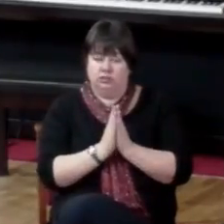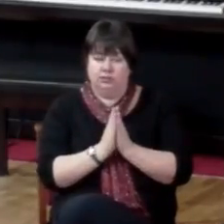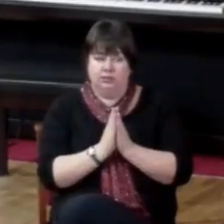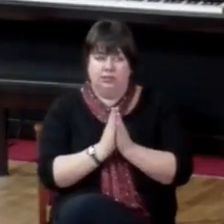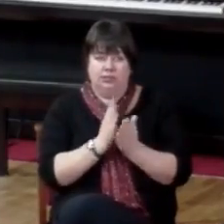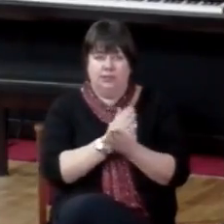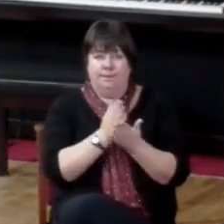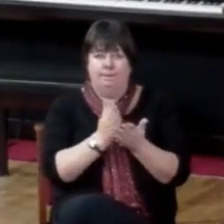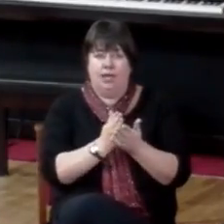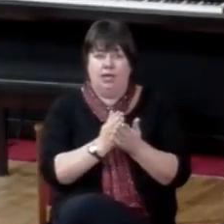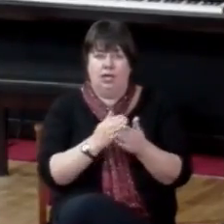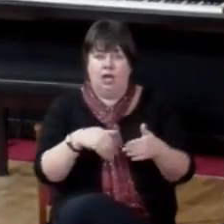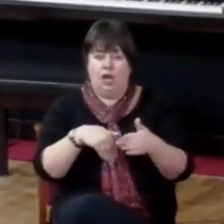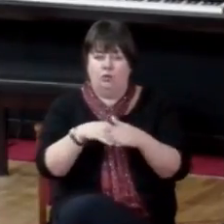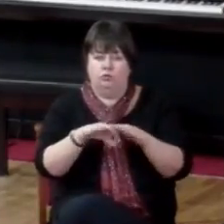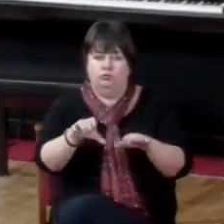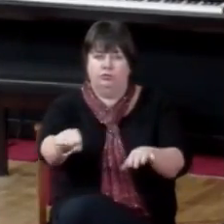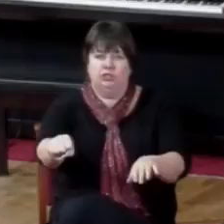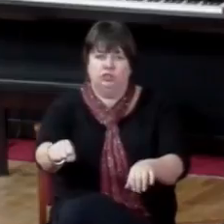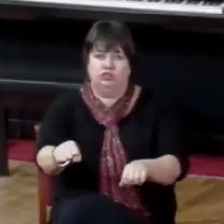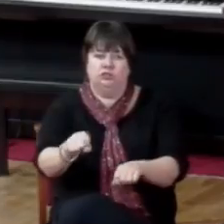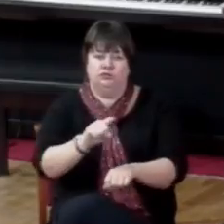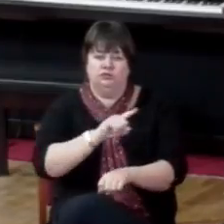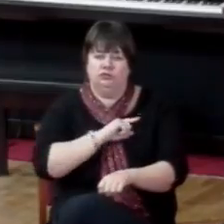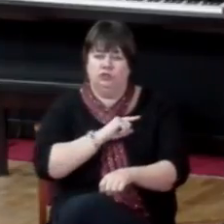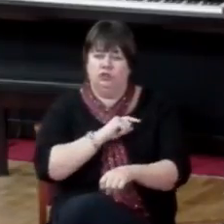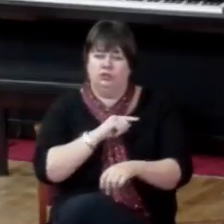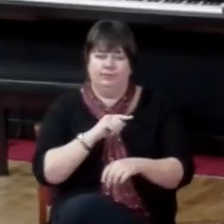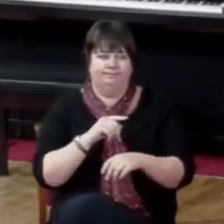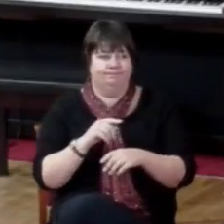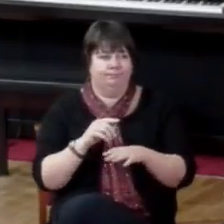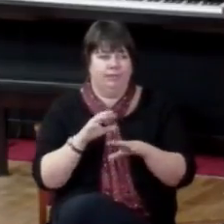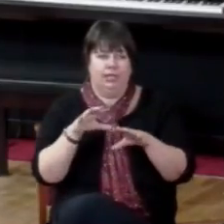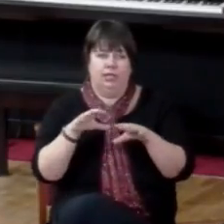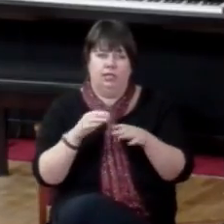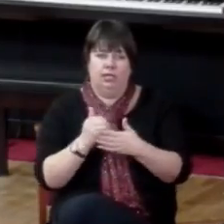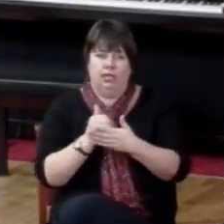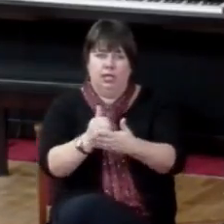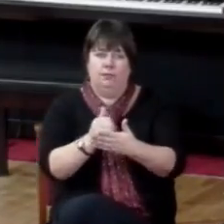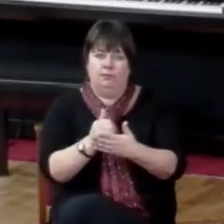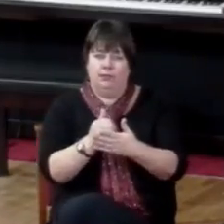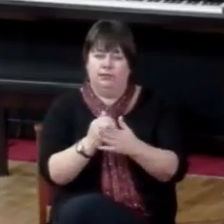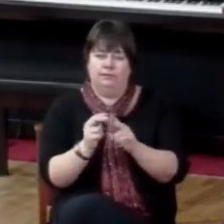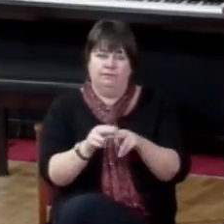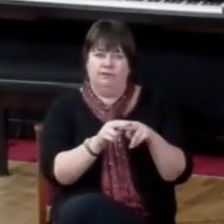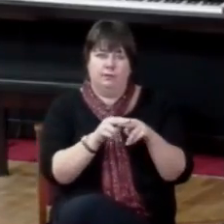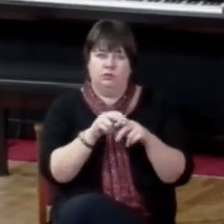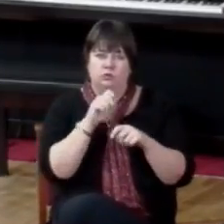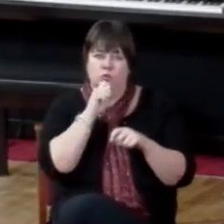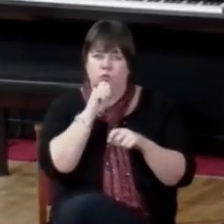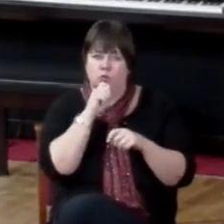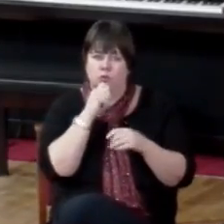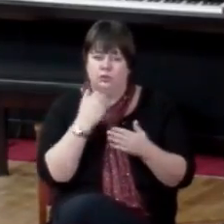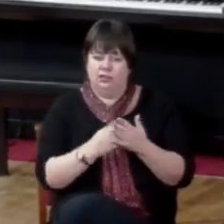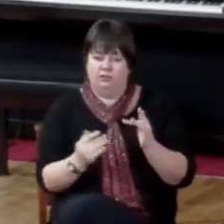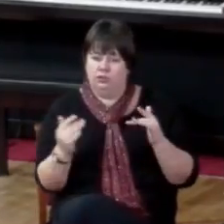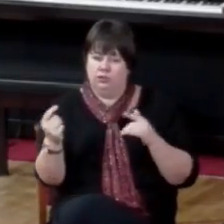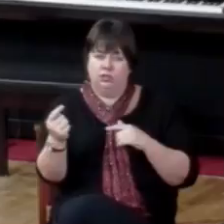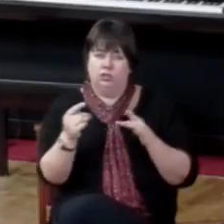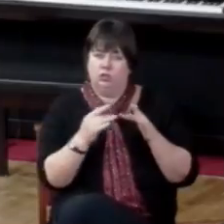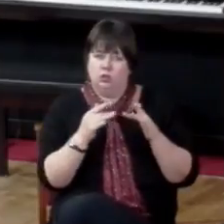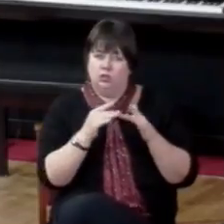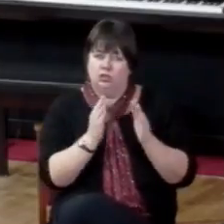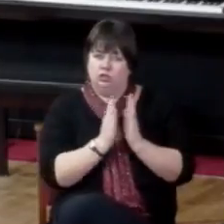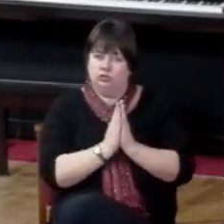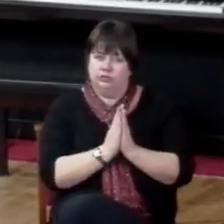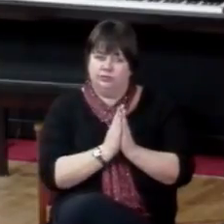community, and we have had quite a number of families who have no other contact with this congregation who come